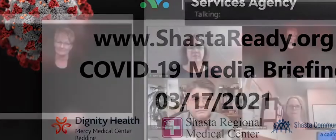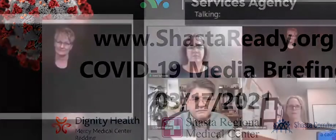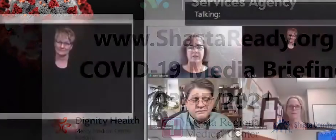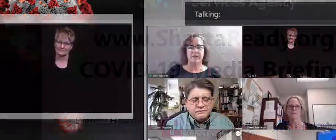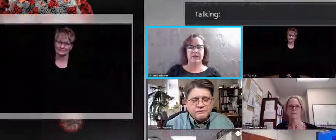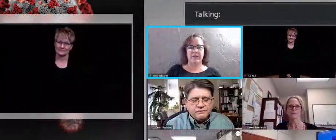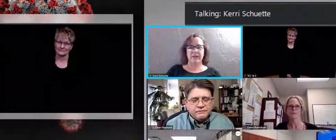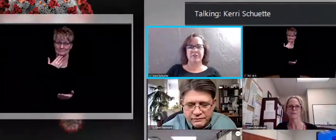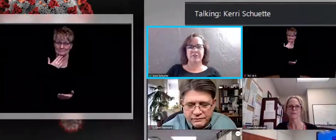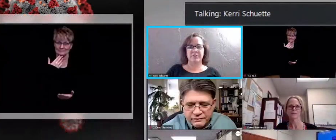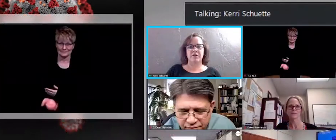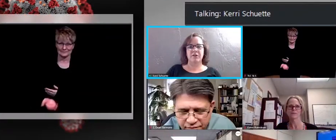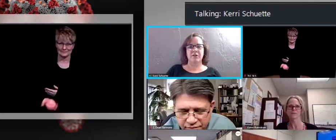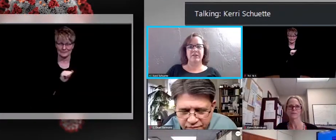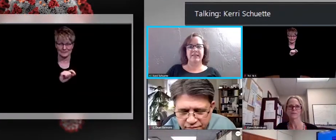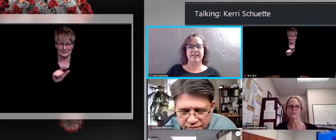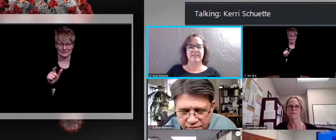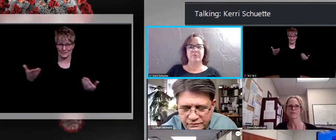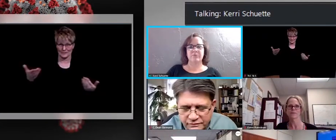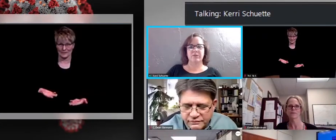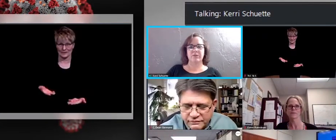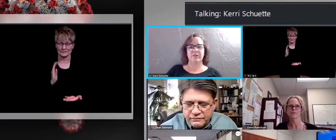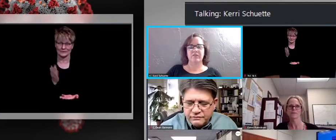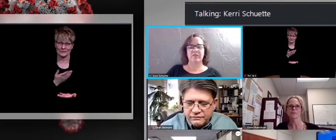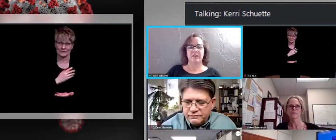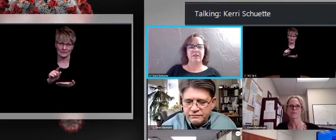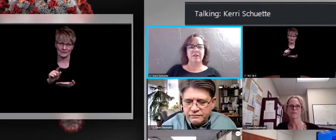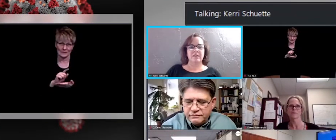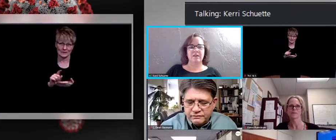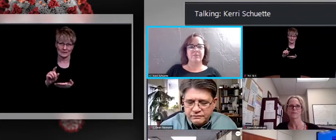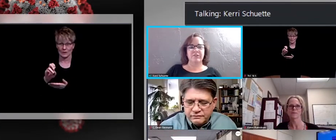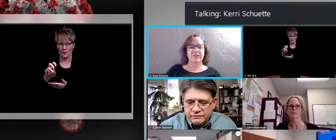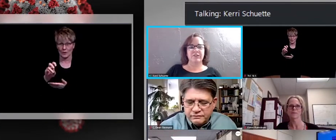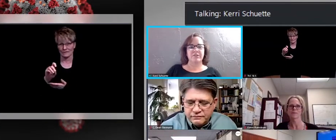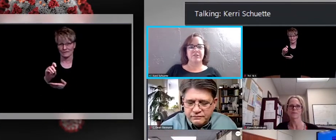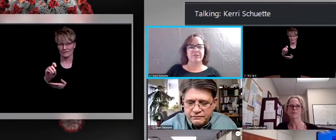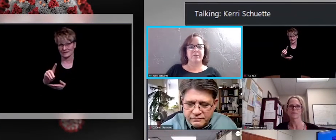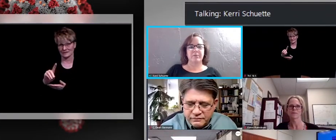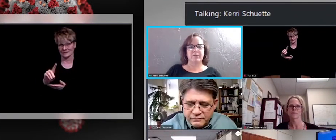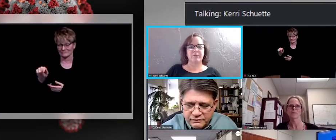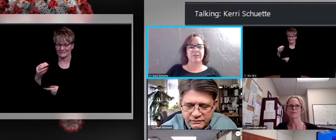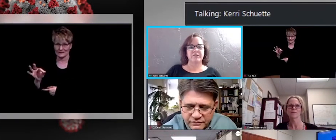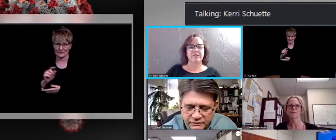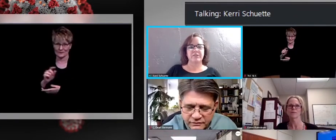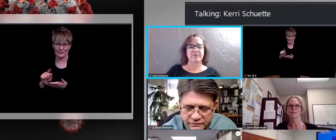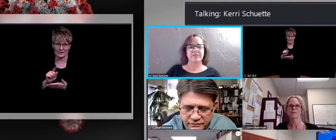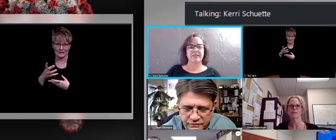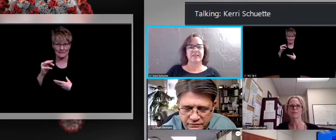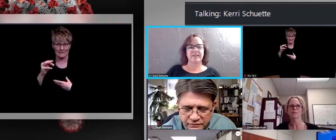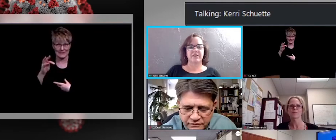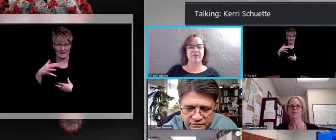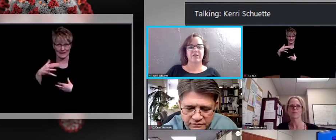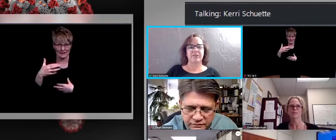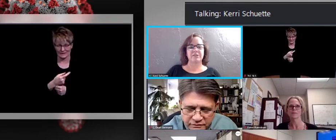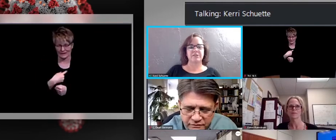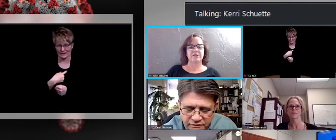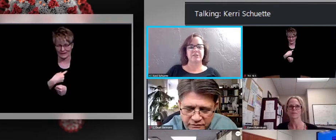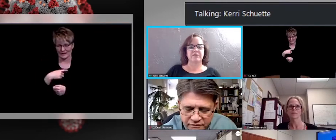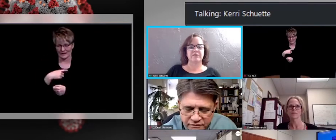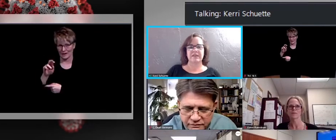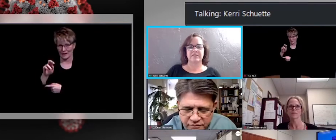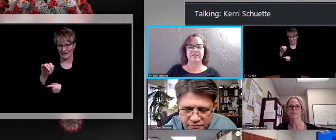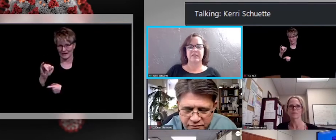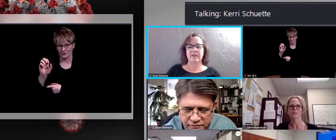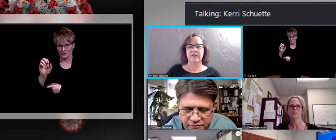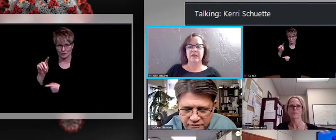Good morning, everyone. Welcome to the weekly COVID-19 media briefing. I'm Kerri Schuette, the Public Information Officer for the Shasta County Health and Human